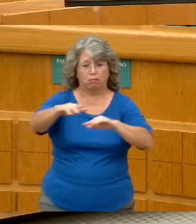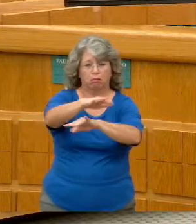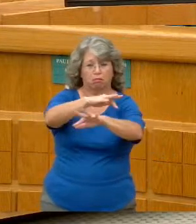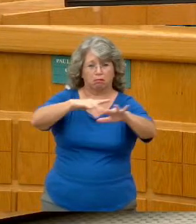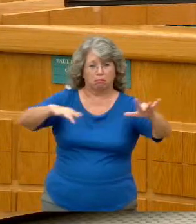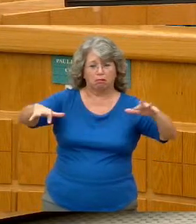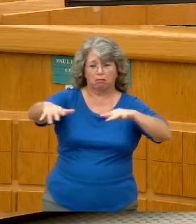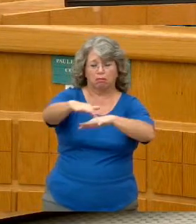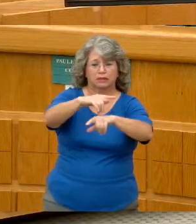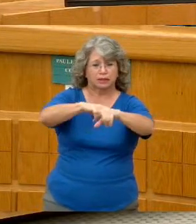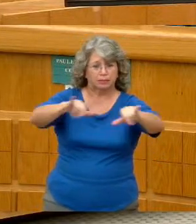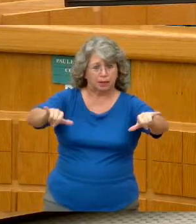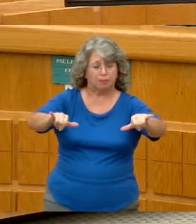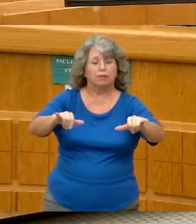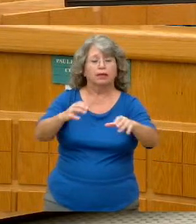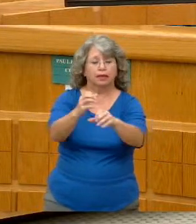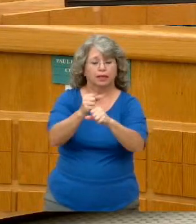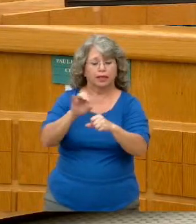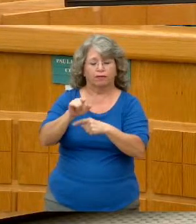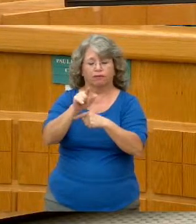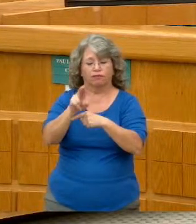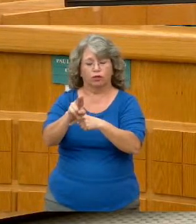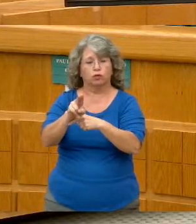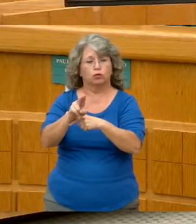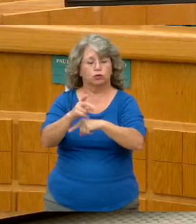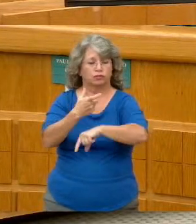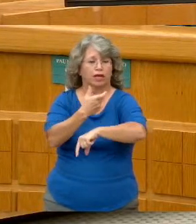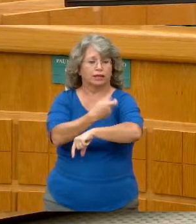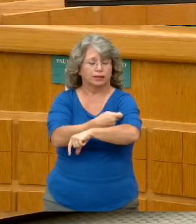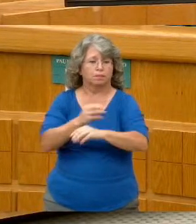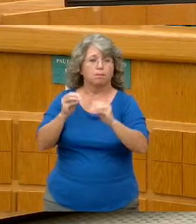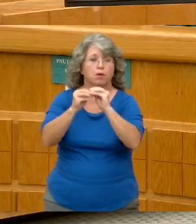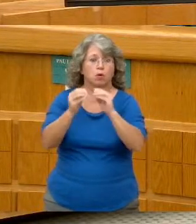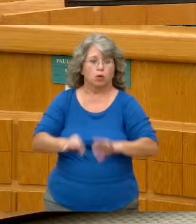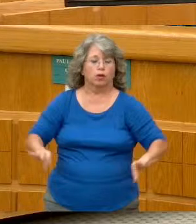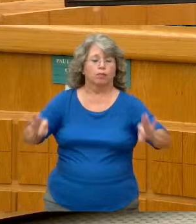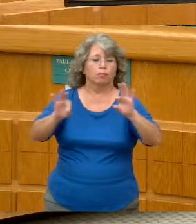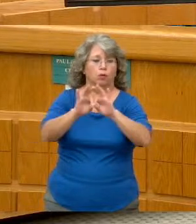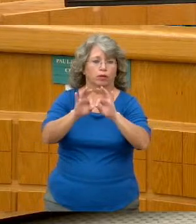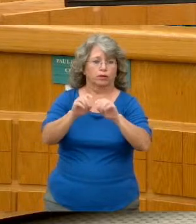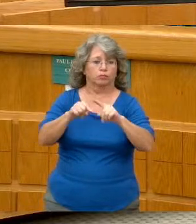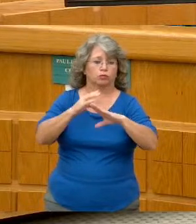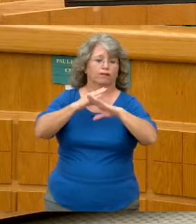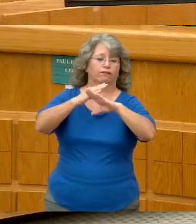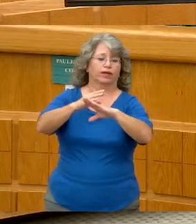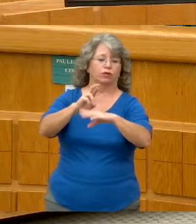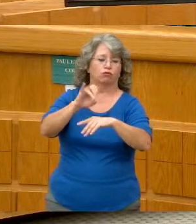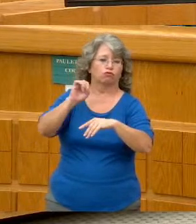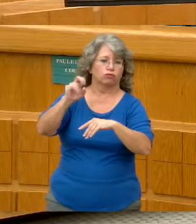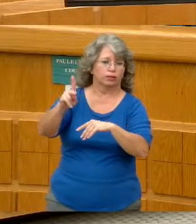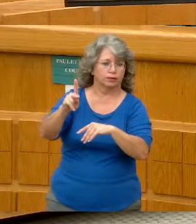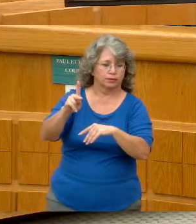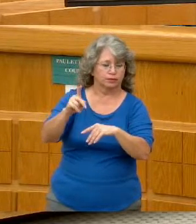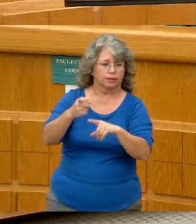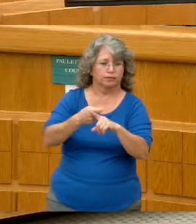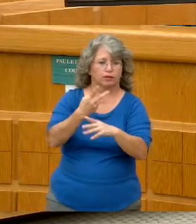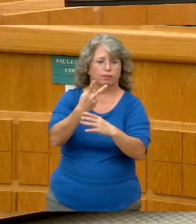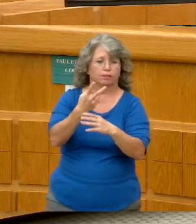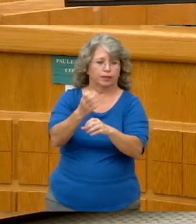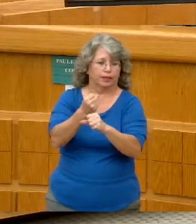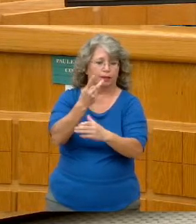getting the flu vaccine is even more important to reduce the risk of getting severely ill from both COVID-19 and the